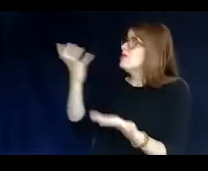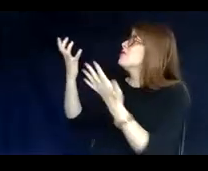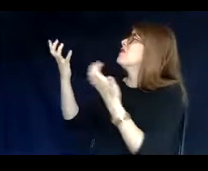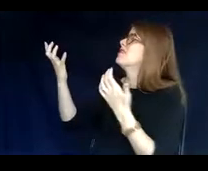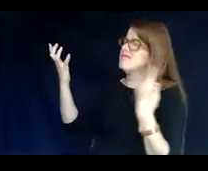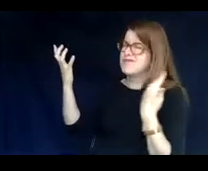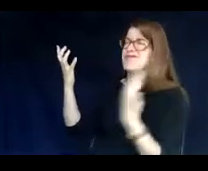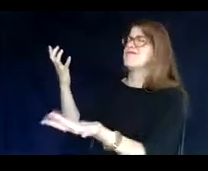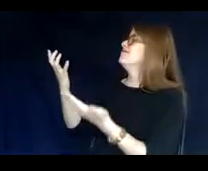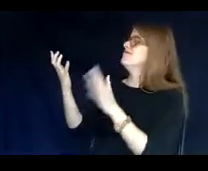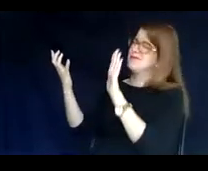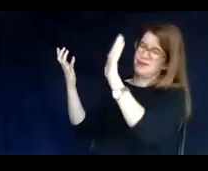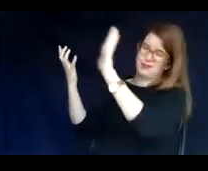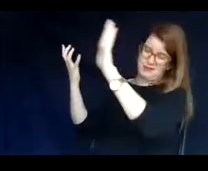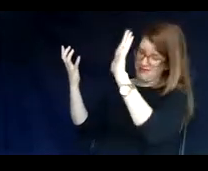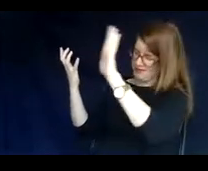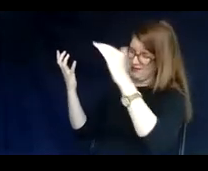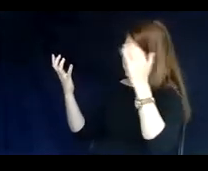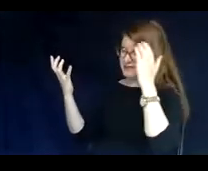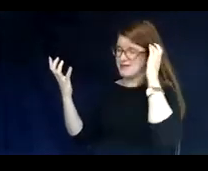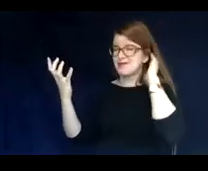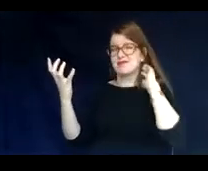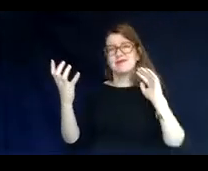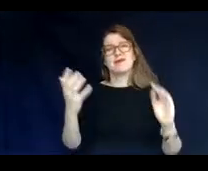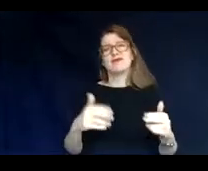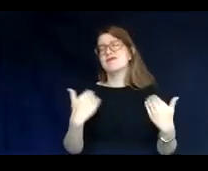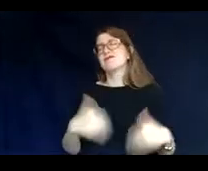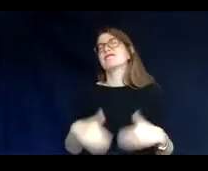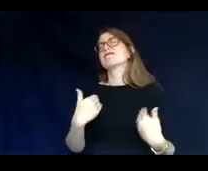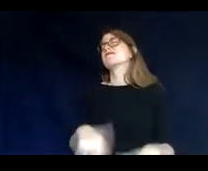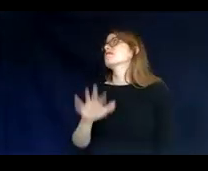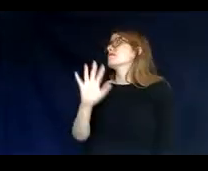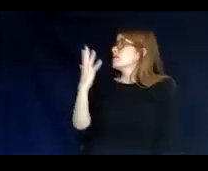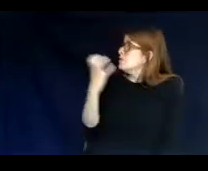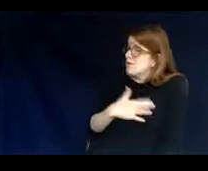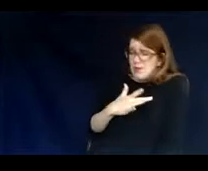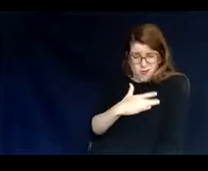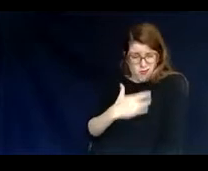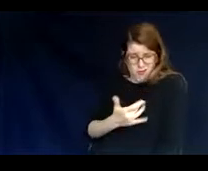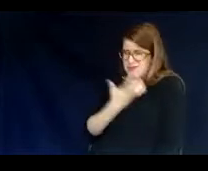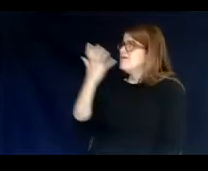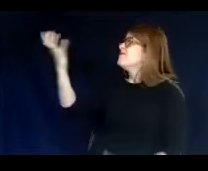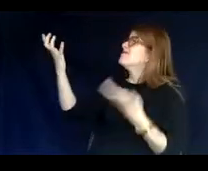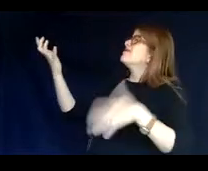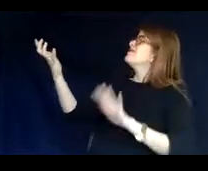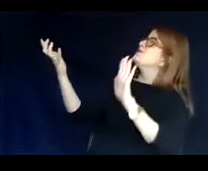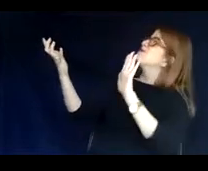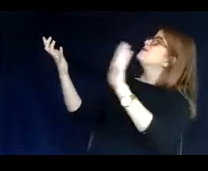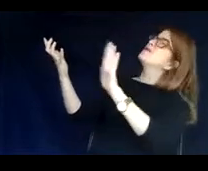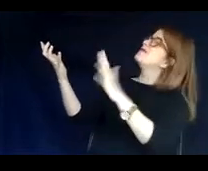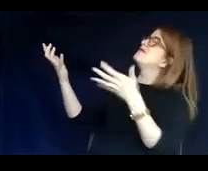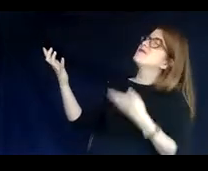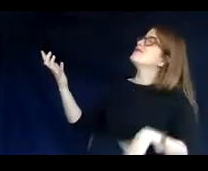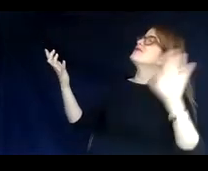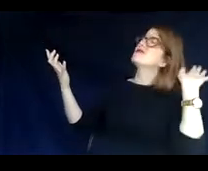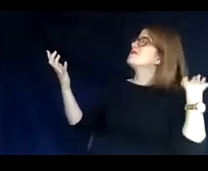heart, you got it, you got it, you got it. If you want my heart, you got it,